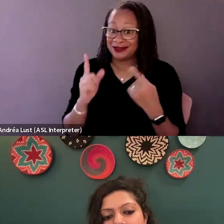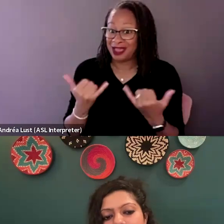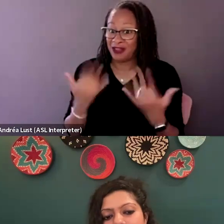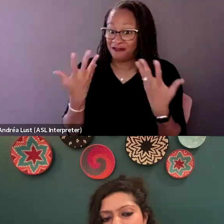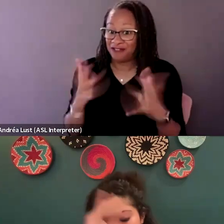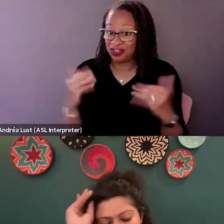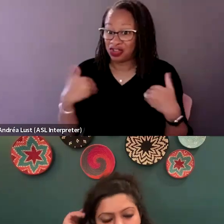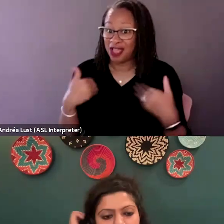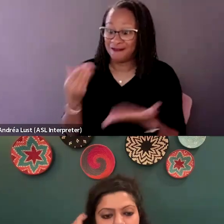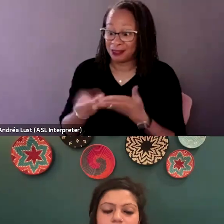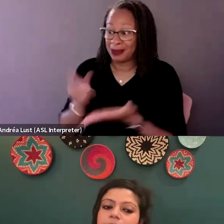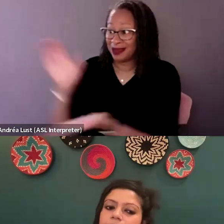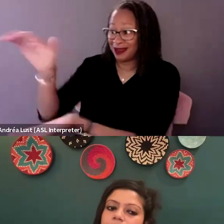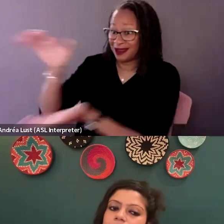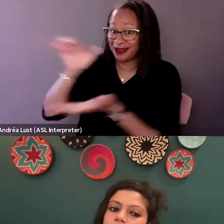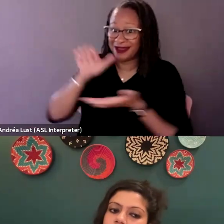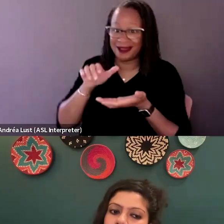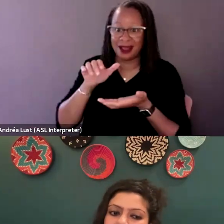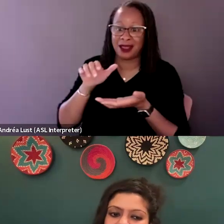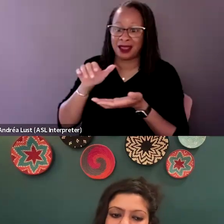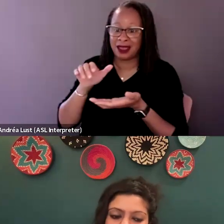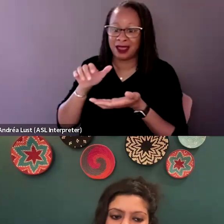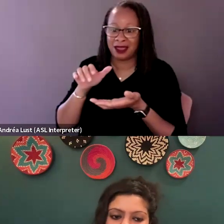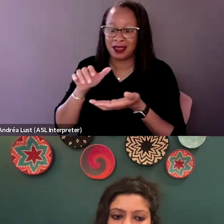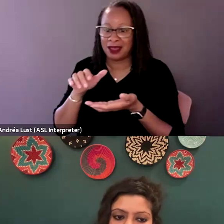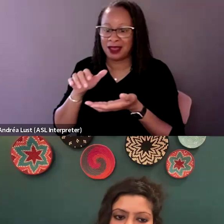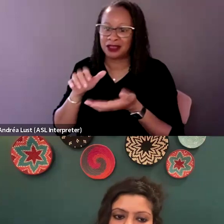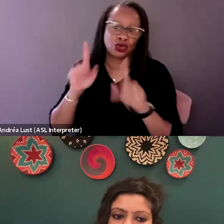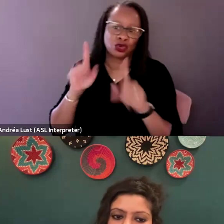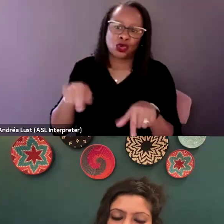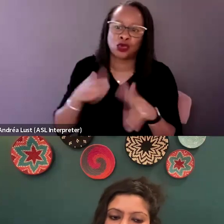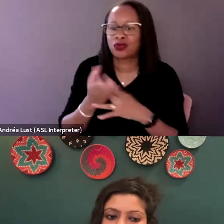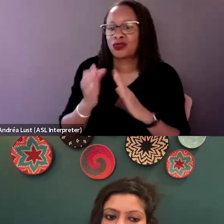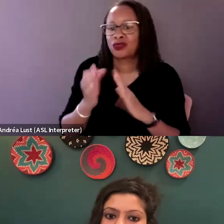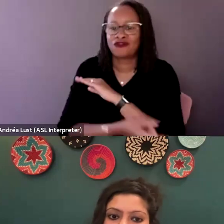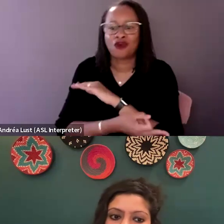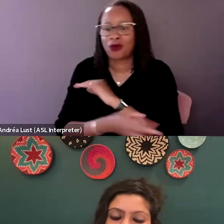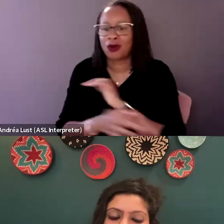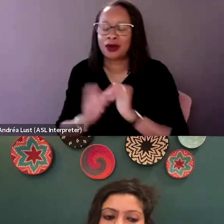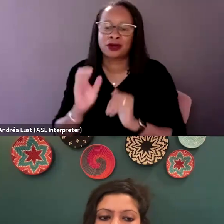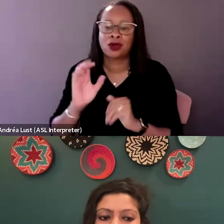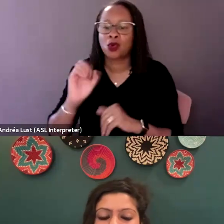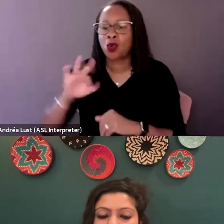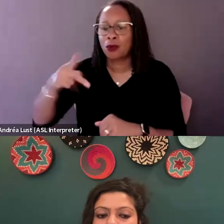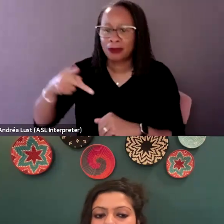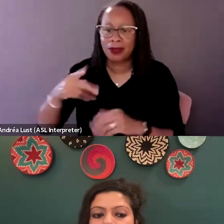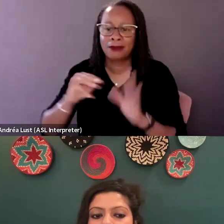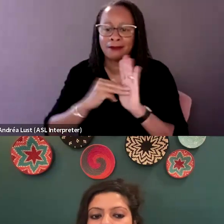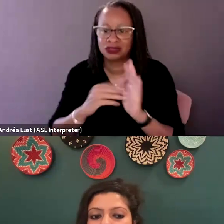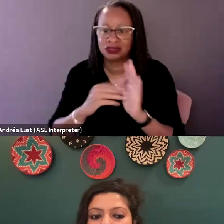and dollies and tracks and the usual sort of armature of things that are not considered part of the